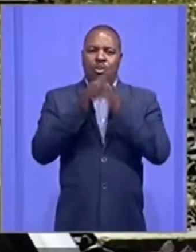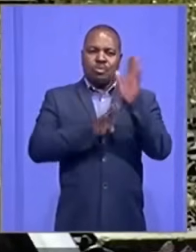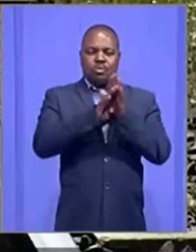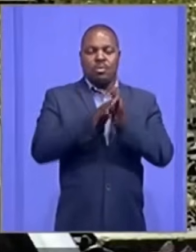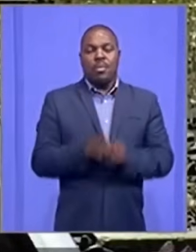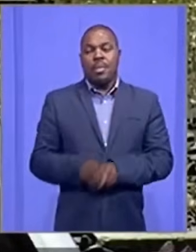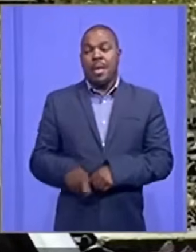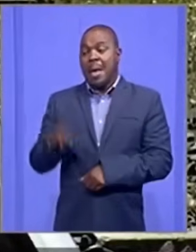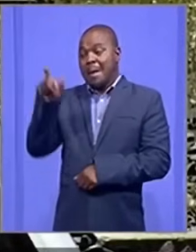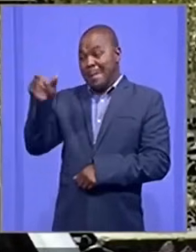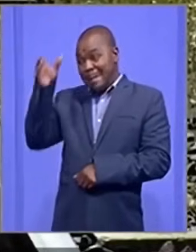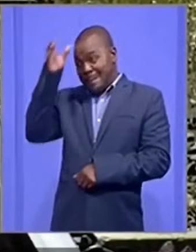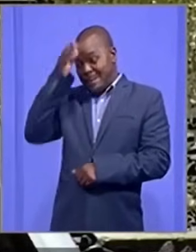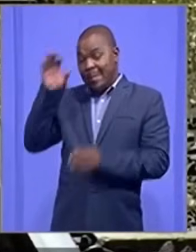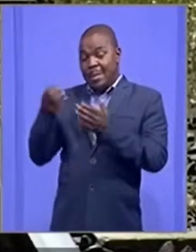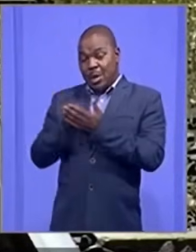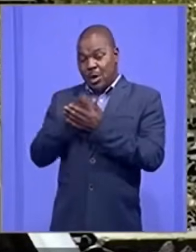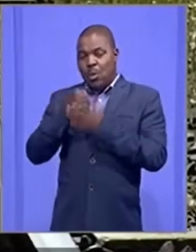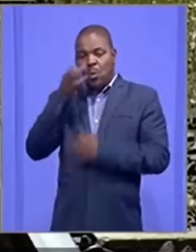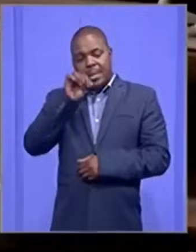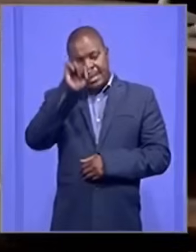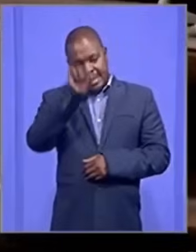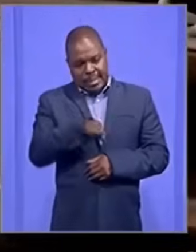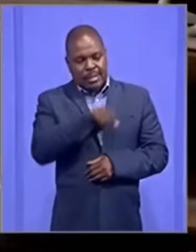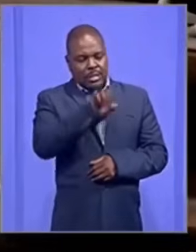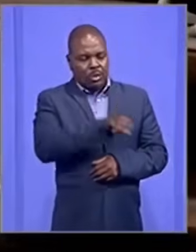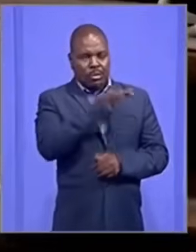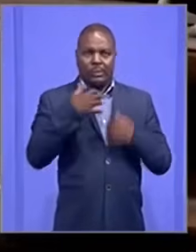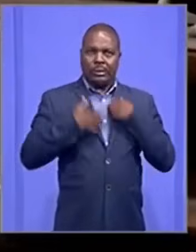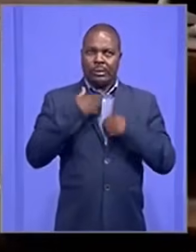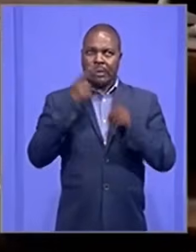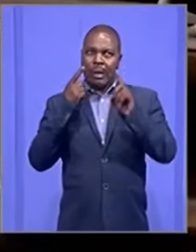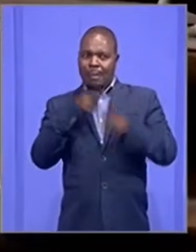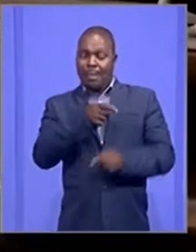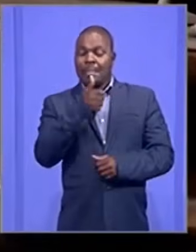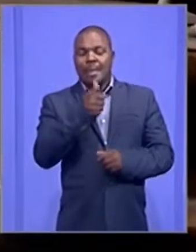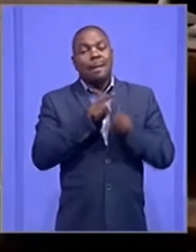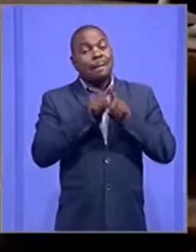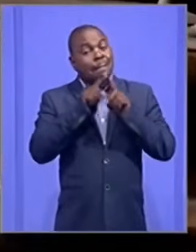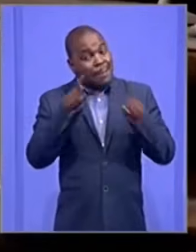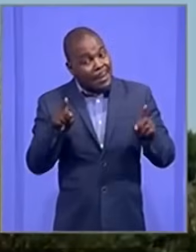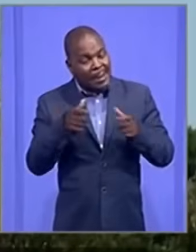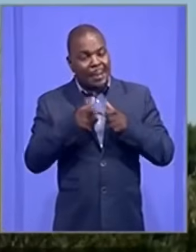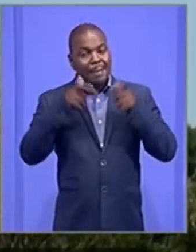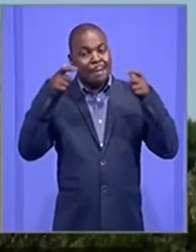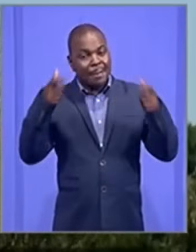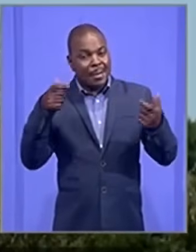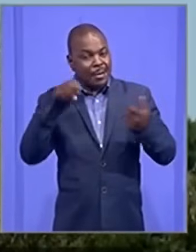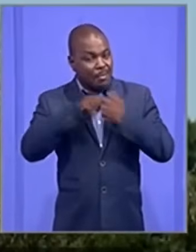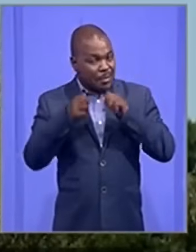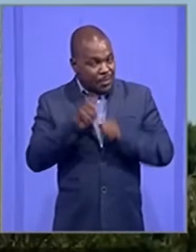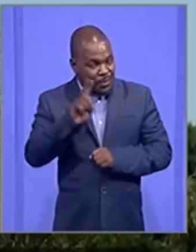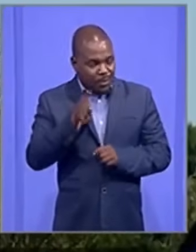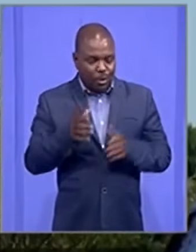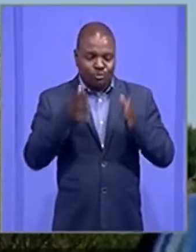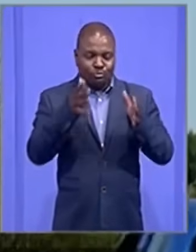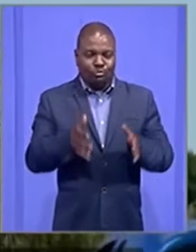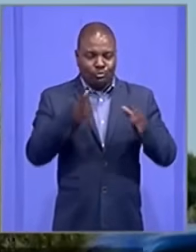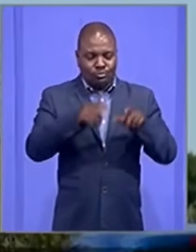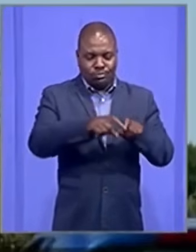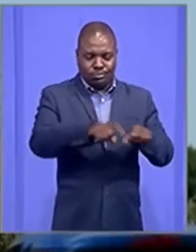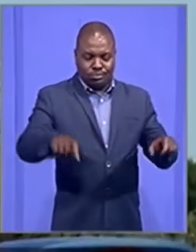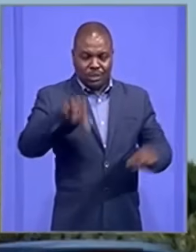muruo sere le ha Afrika Borwa ena le tjantjello ya mogwaona bothata bo boholo botlong ho thatafatsa sena ke diporo tse